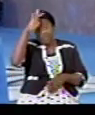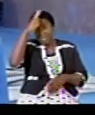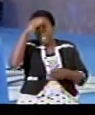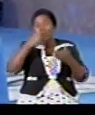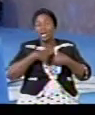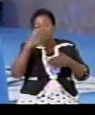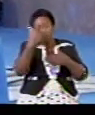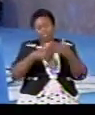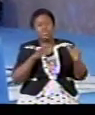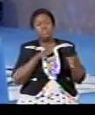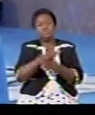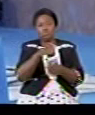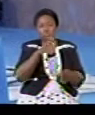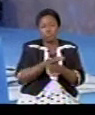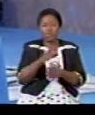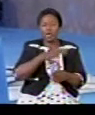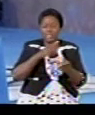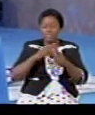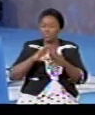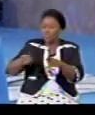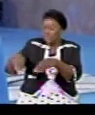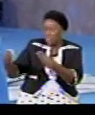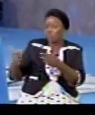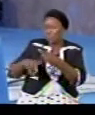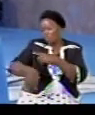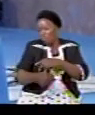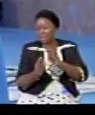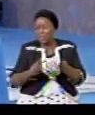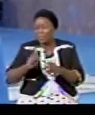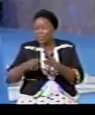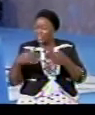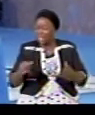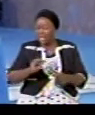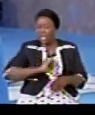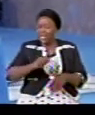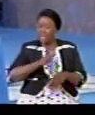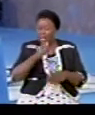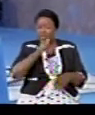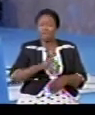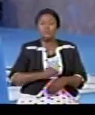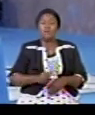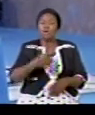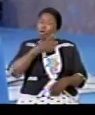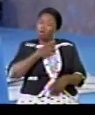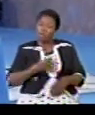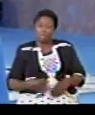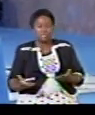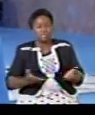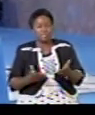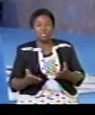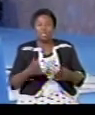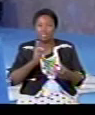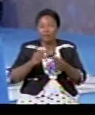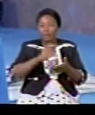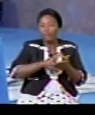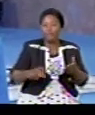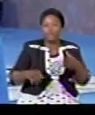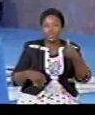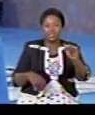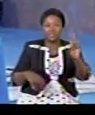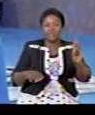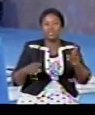bread enough and to spare, and I perish with hunger? Then in verse 17, he said,